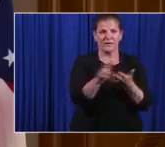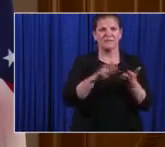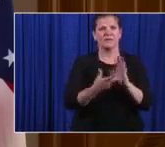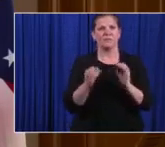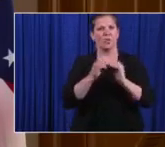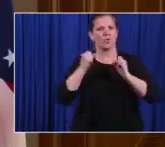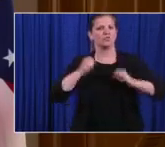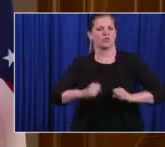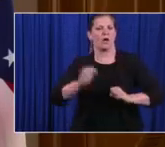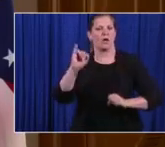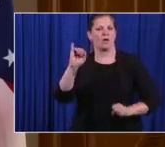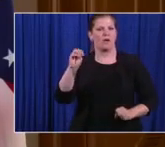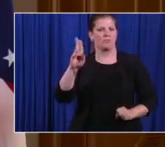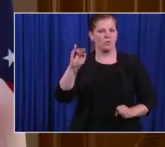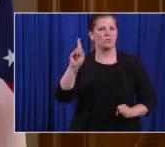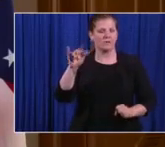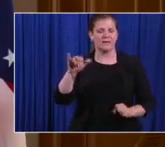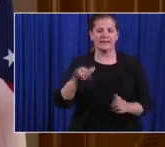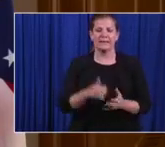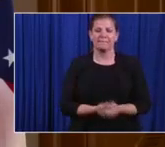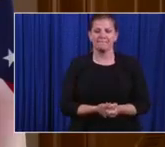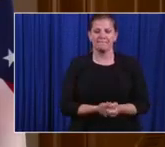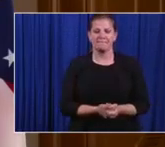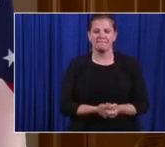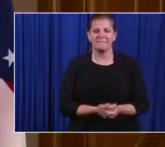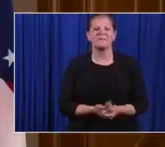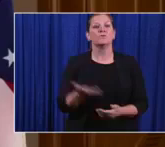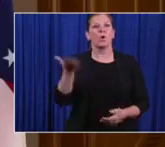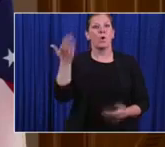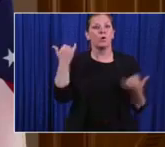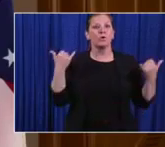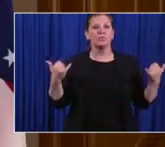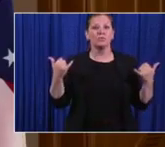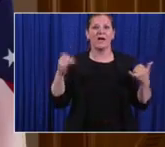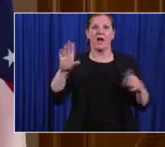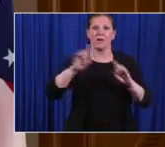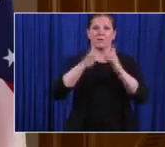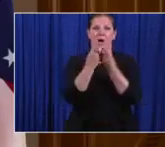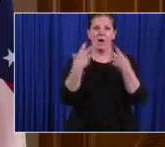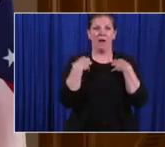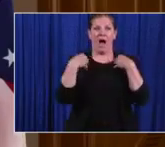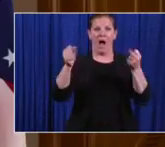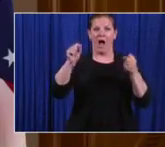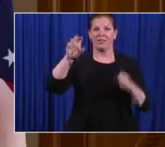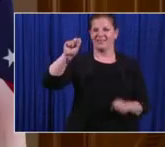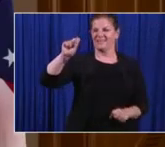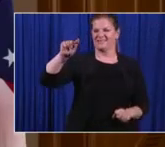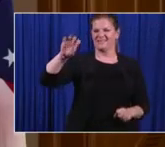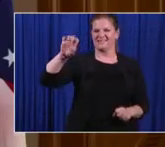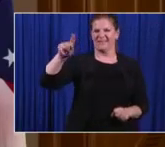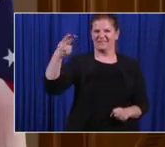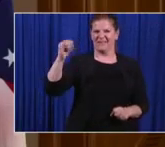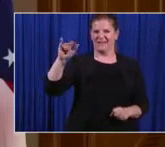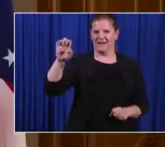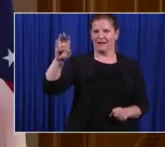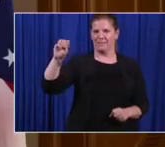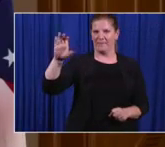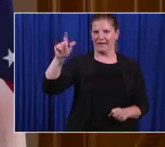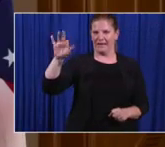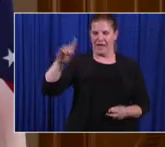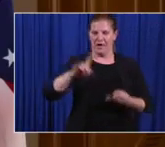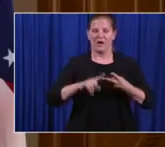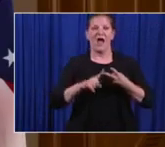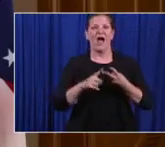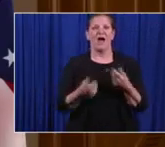Earlier today, the Ohio Department of Health Director, Stephanie McLeod, and the Director of the Ohio Lottery, Pat McDonald, held a